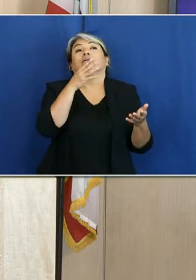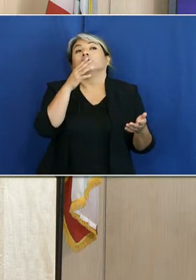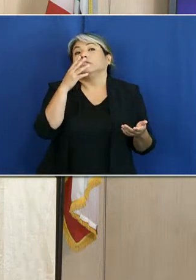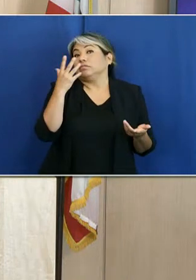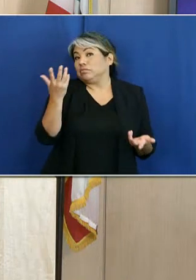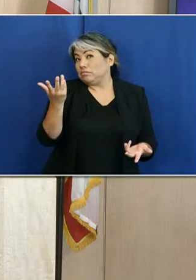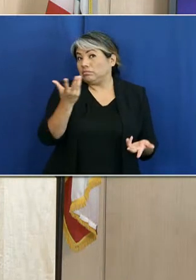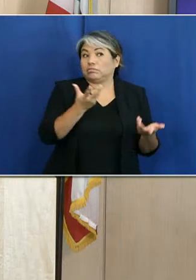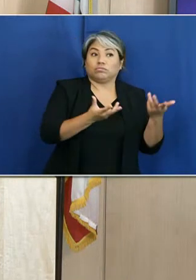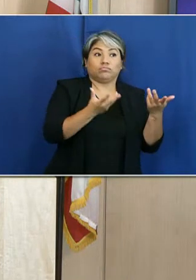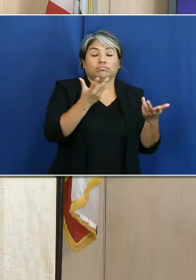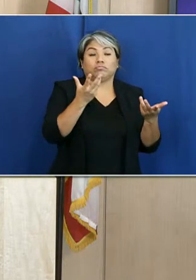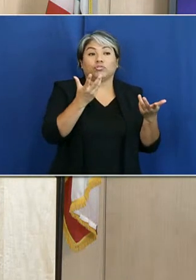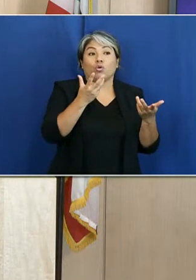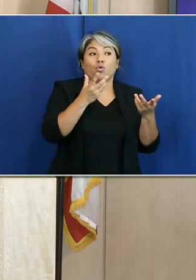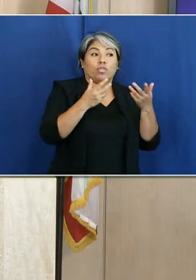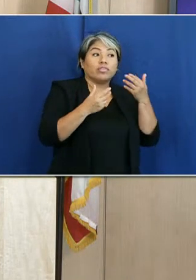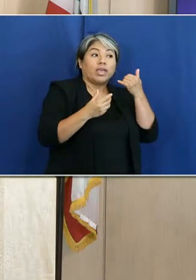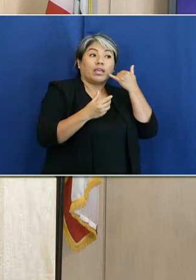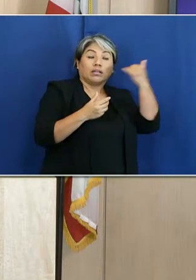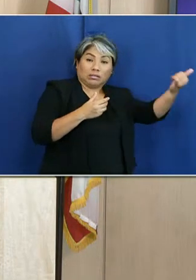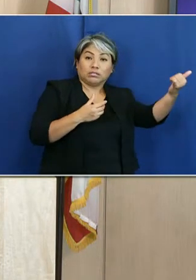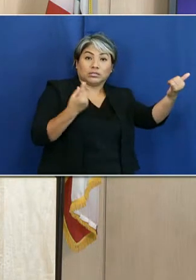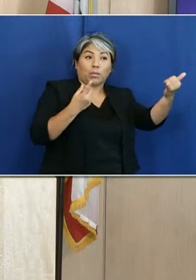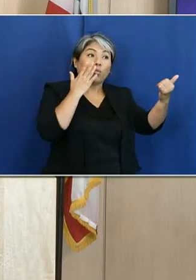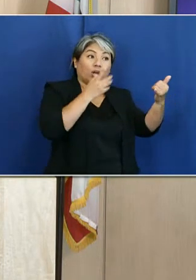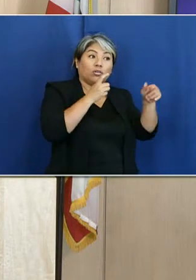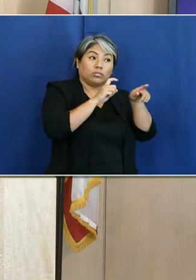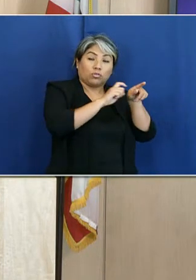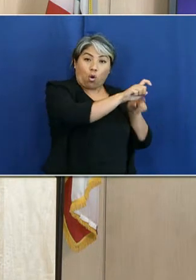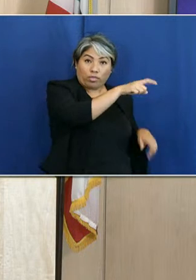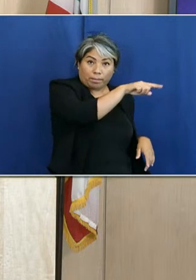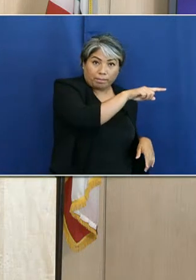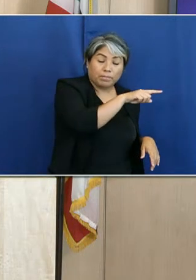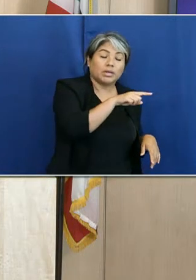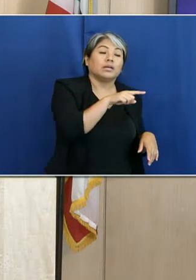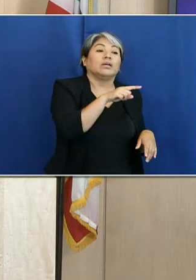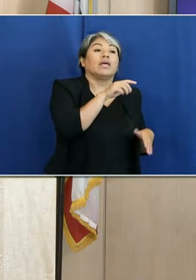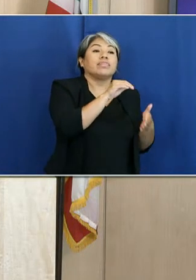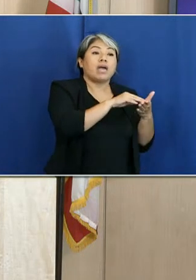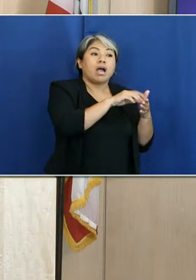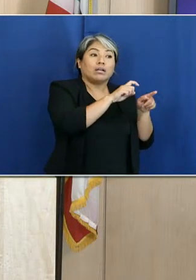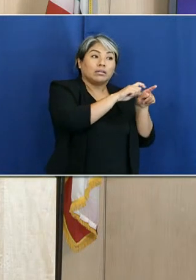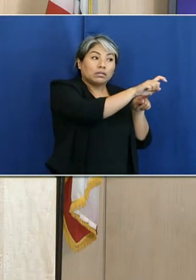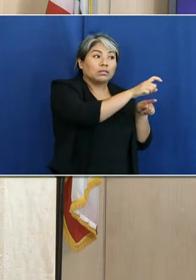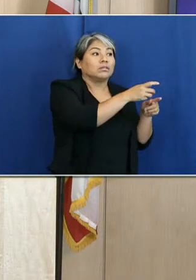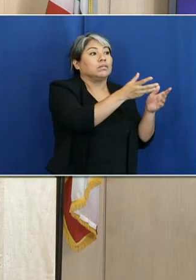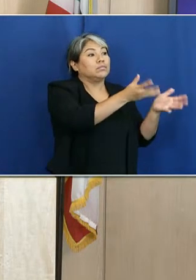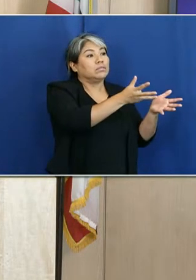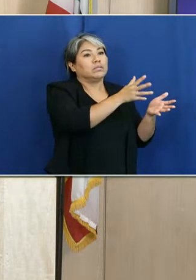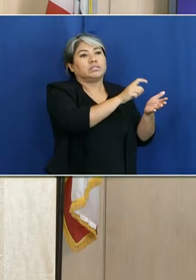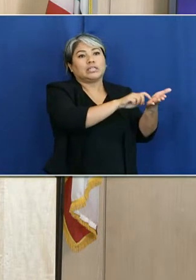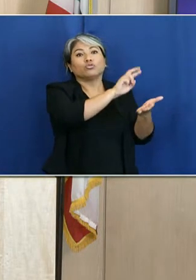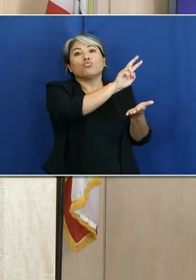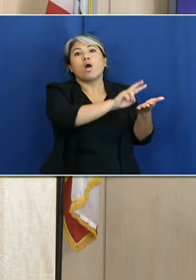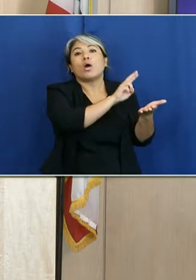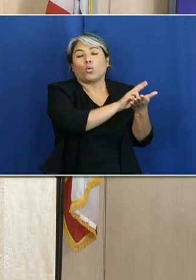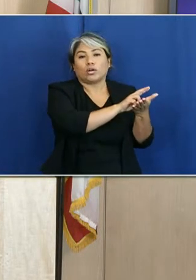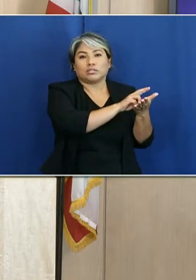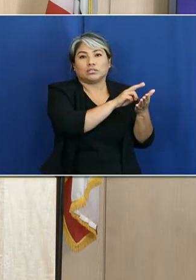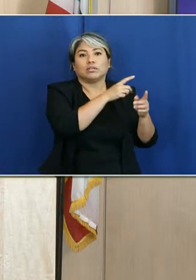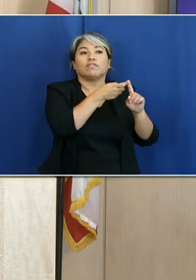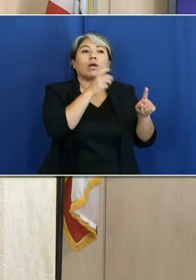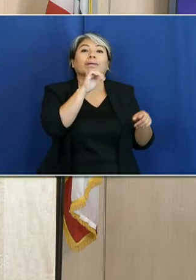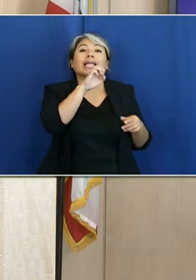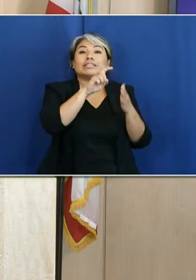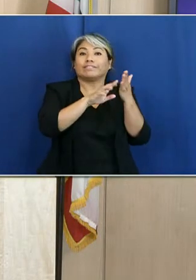not. They get a phone call from a case investigator. That phone call and conversation takes about 2 hours to